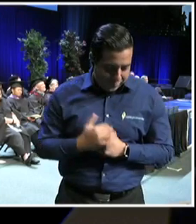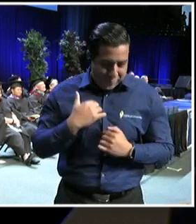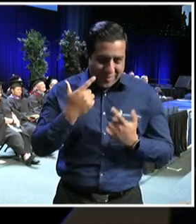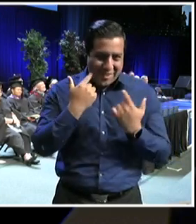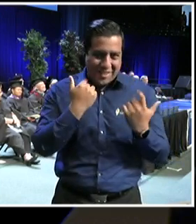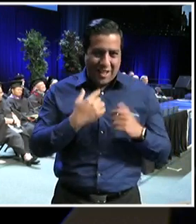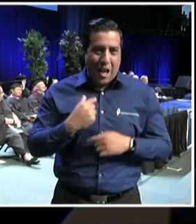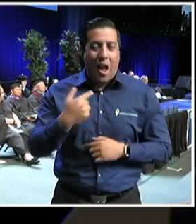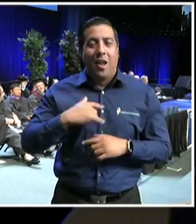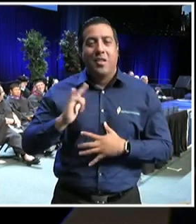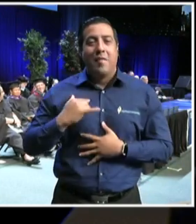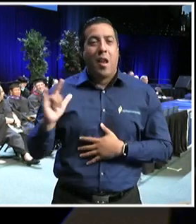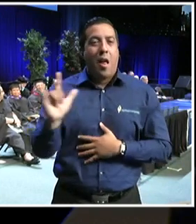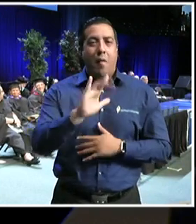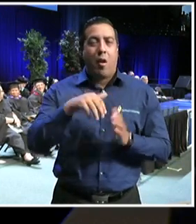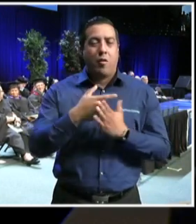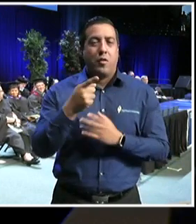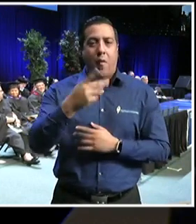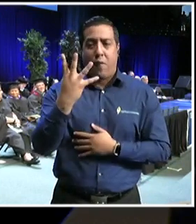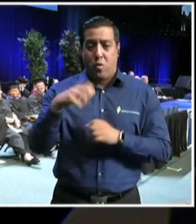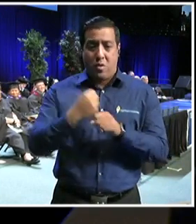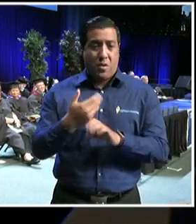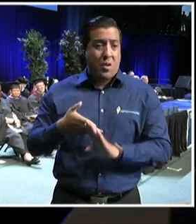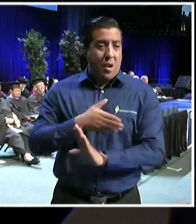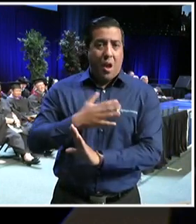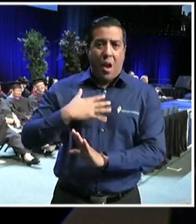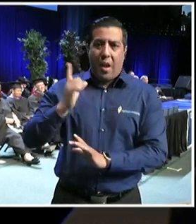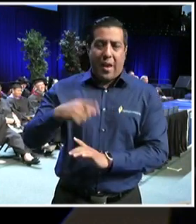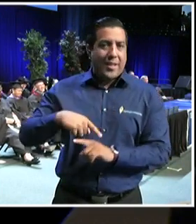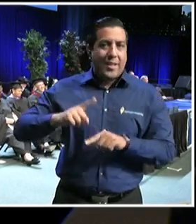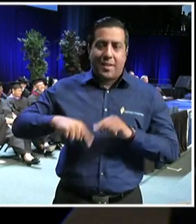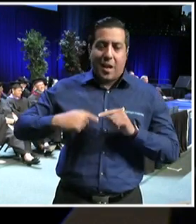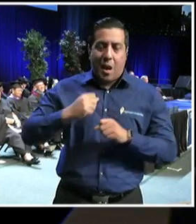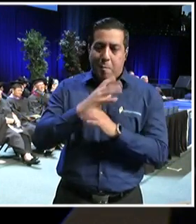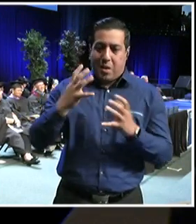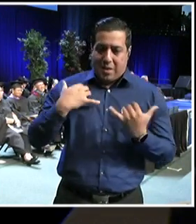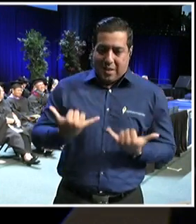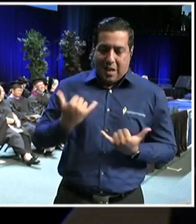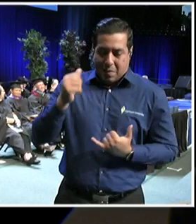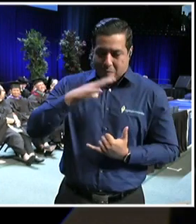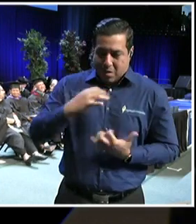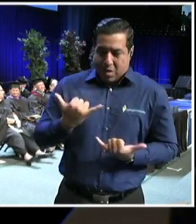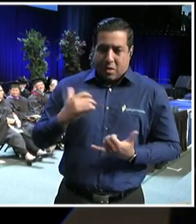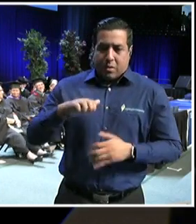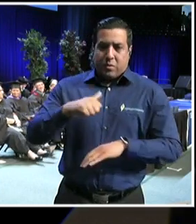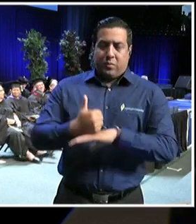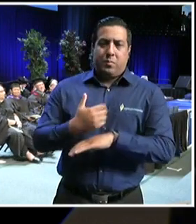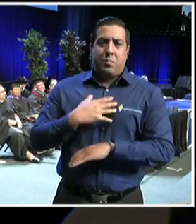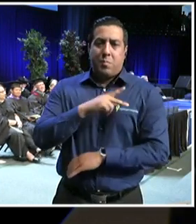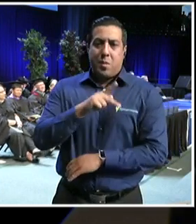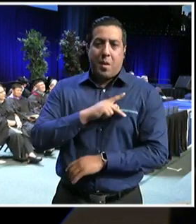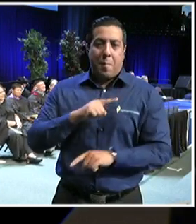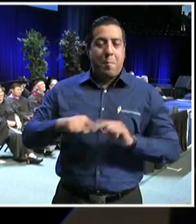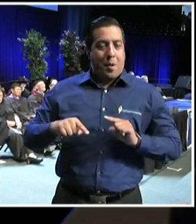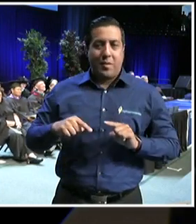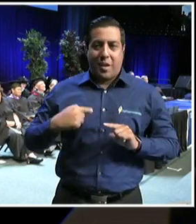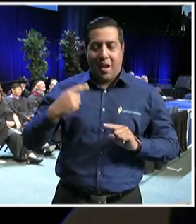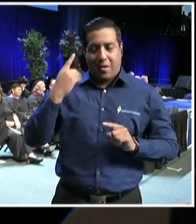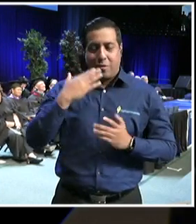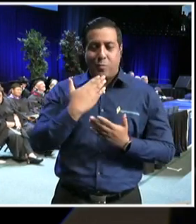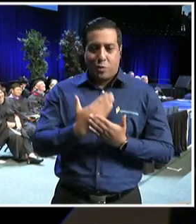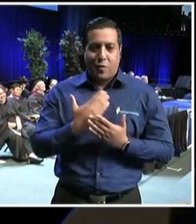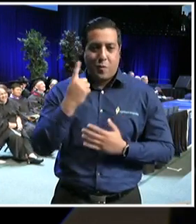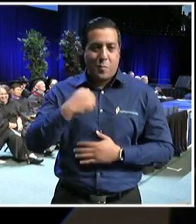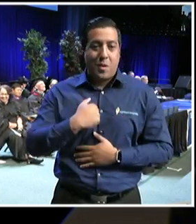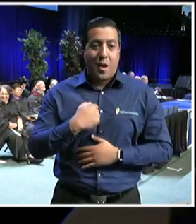281-330-800. I love you, Wildcats, and although 4 years ago I would have never imagined being the man I am today, but I wouldn't have it any other way. I